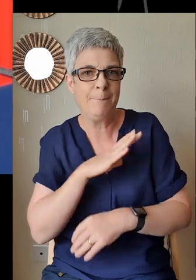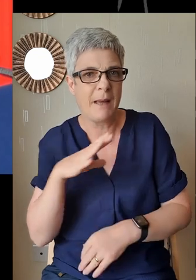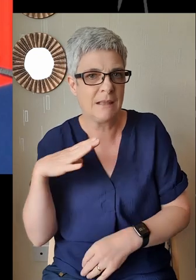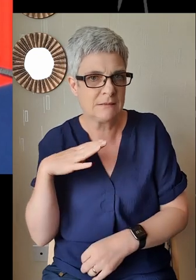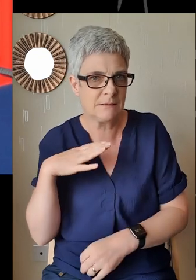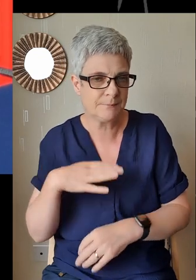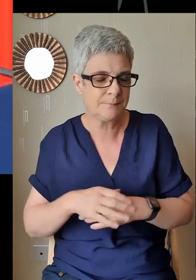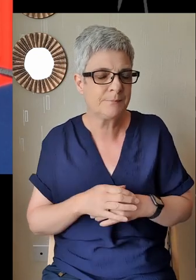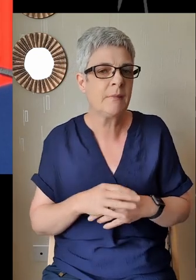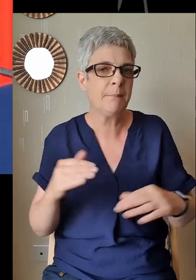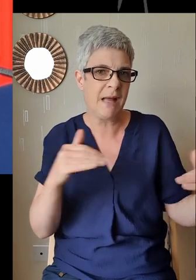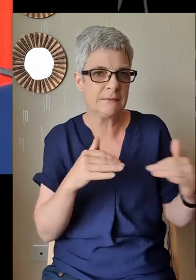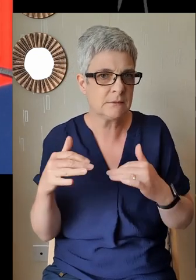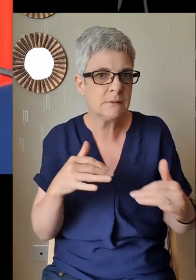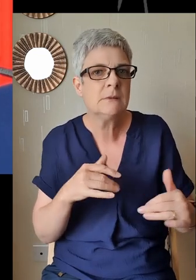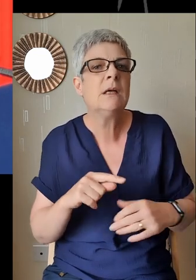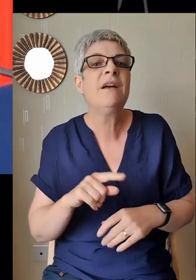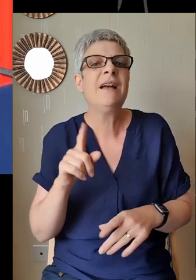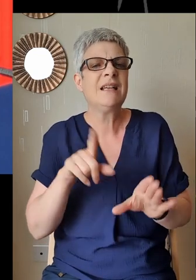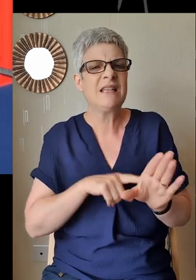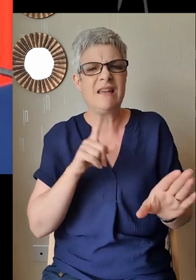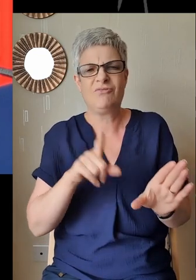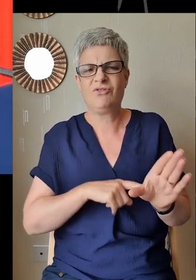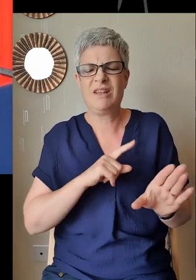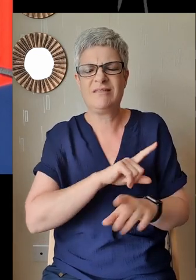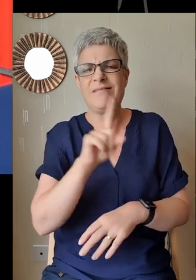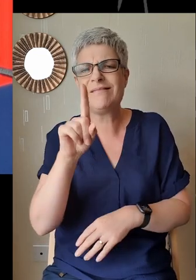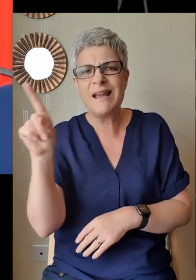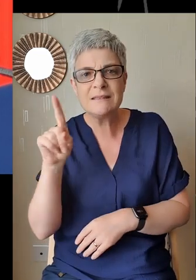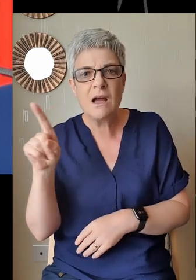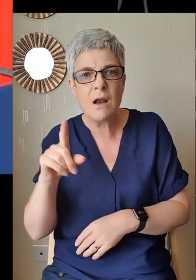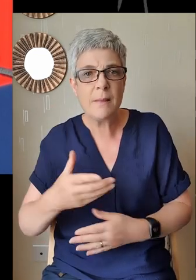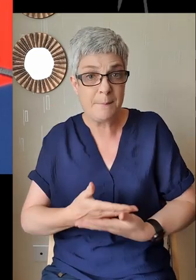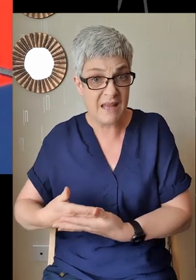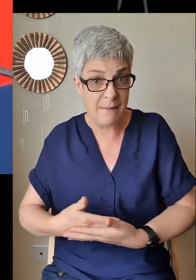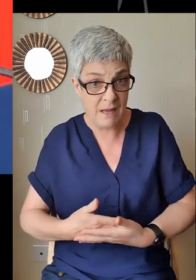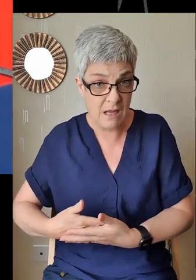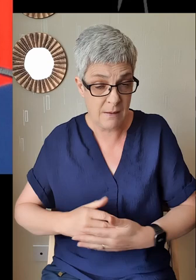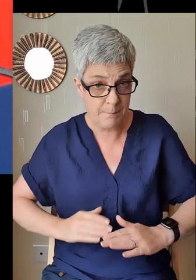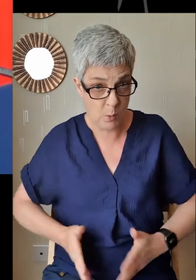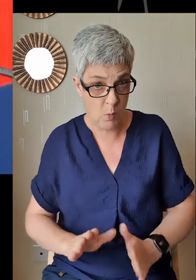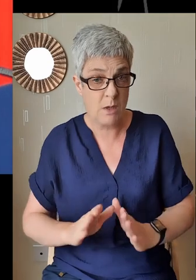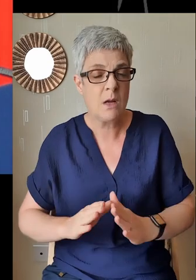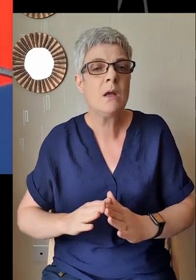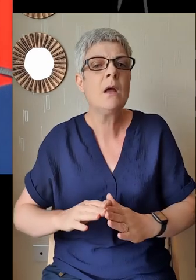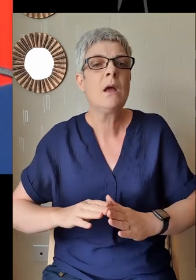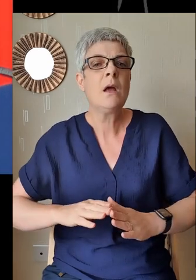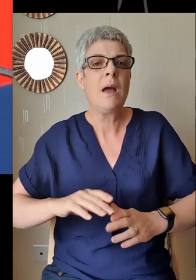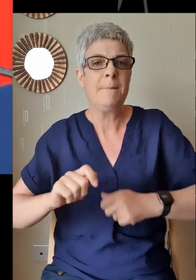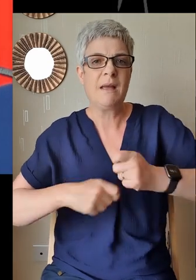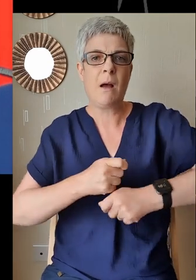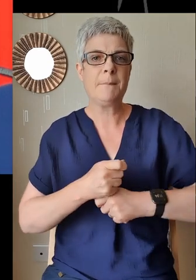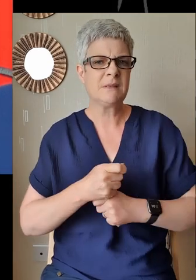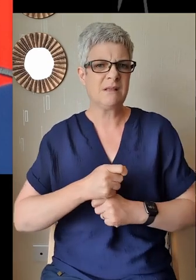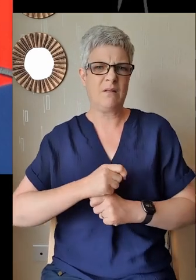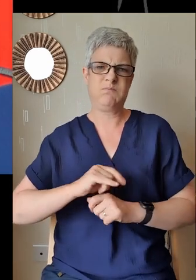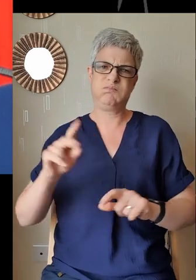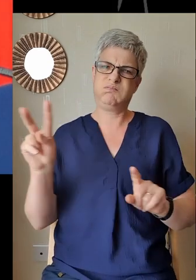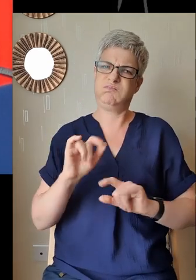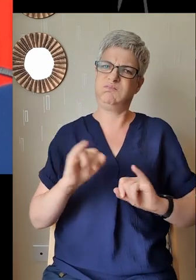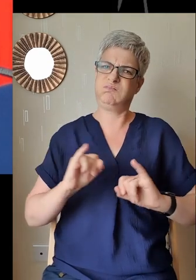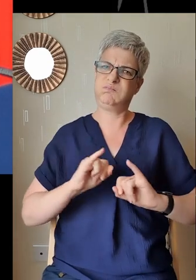And years later, the child that Bathsheba bore becomes a real torment to